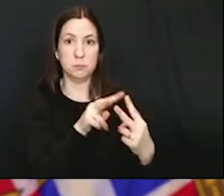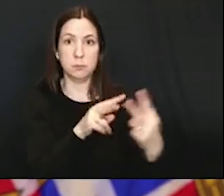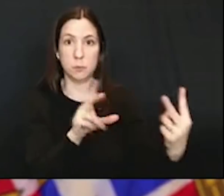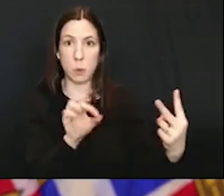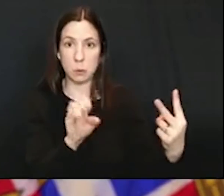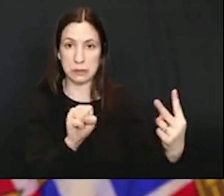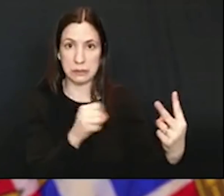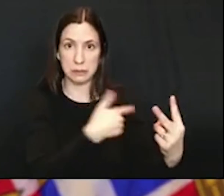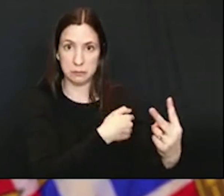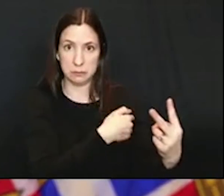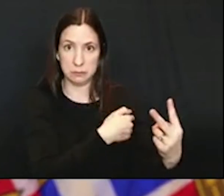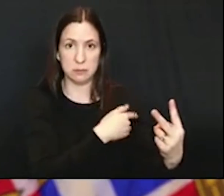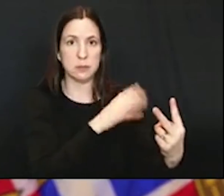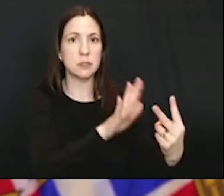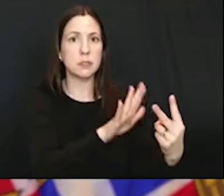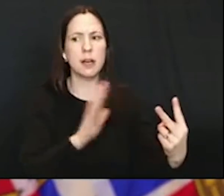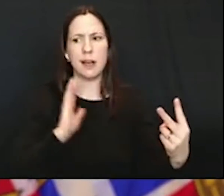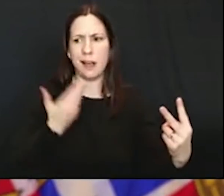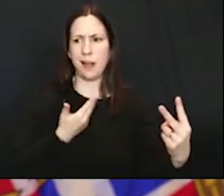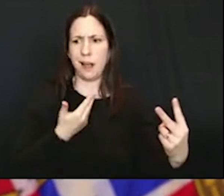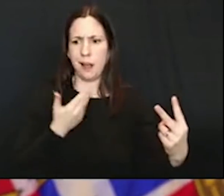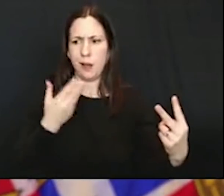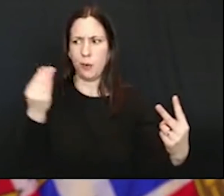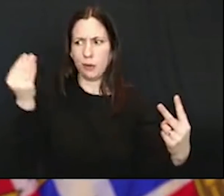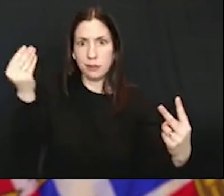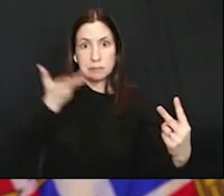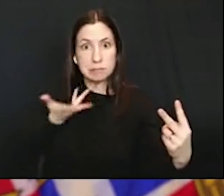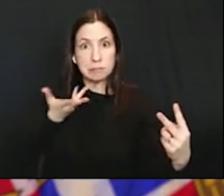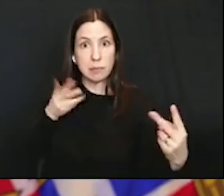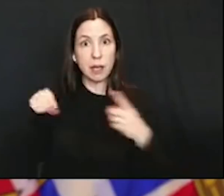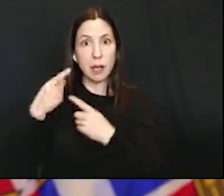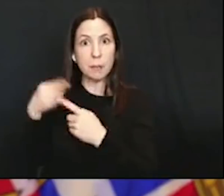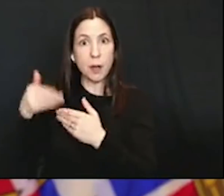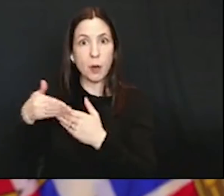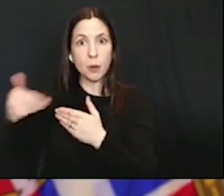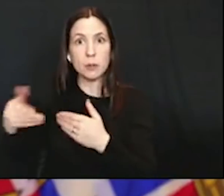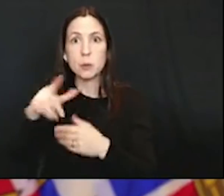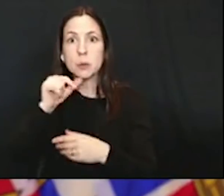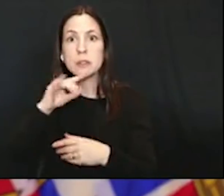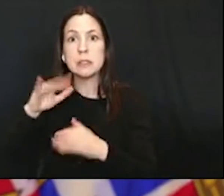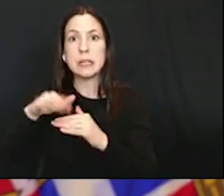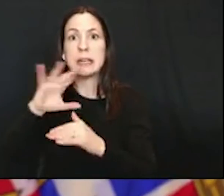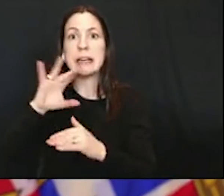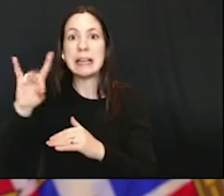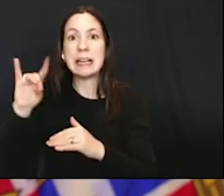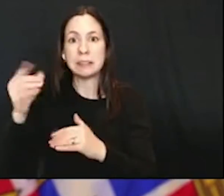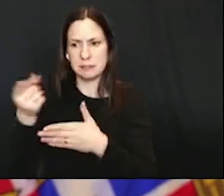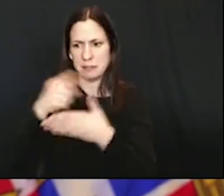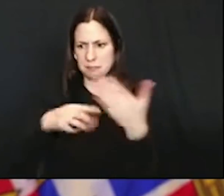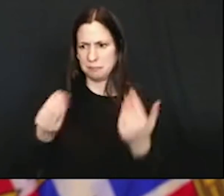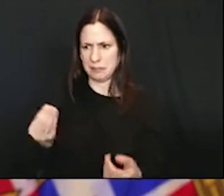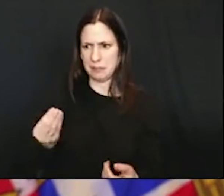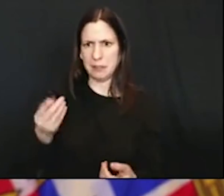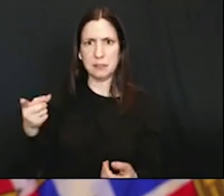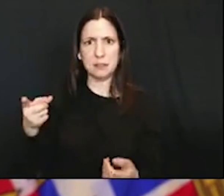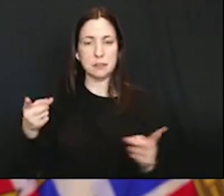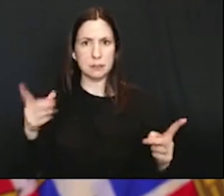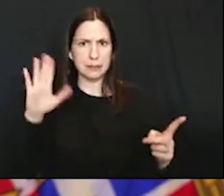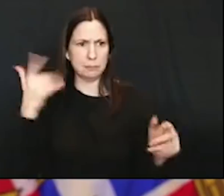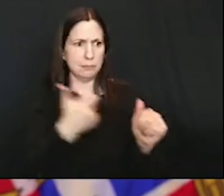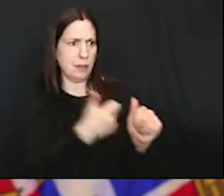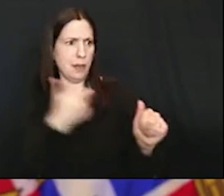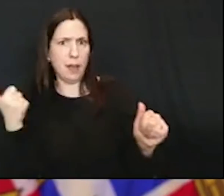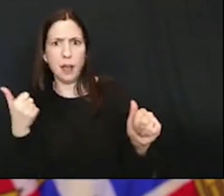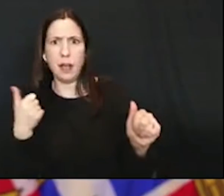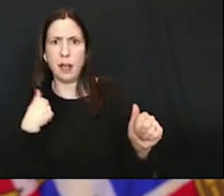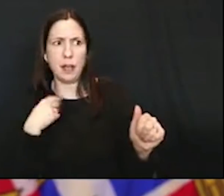booking system's already up and running. We won't even learn about the process for our over 80s until next Monday. So my question is, why